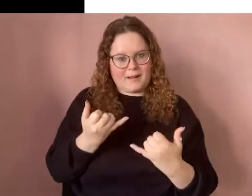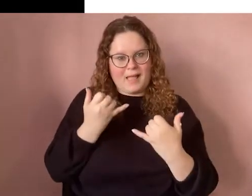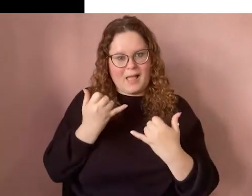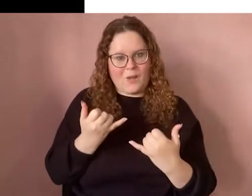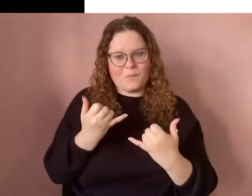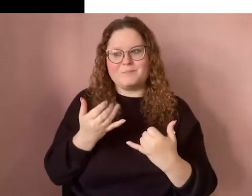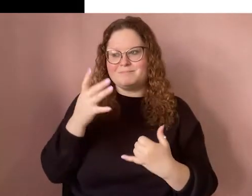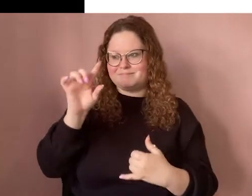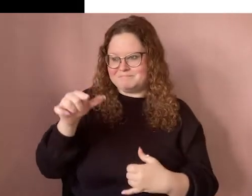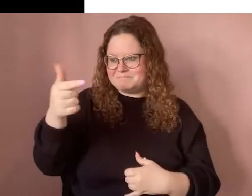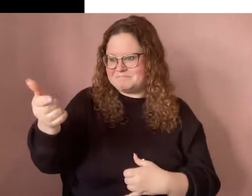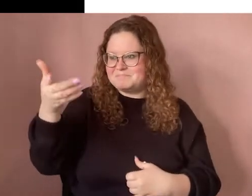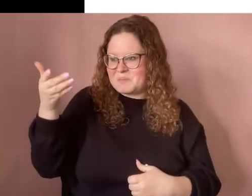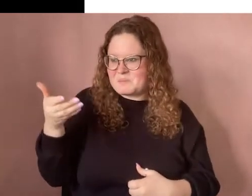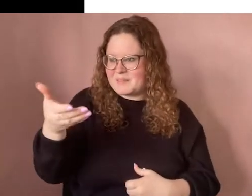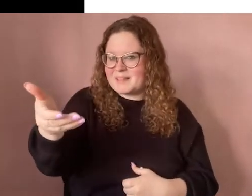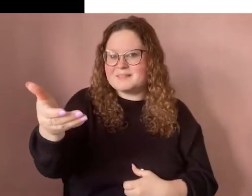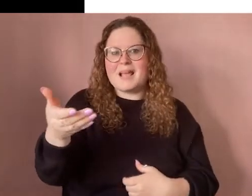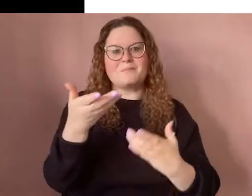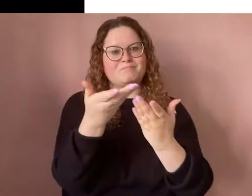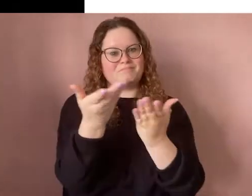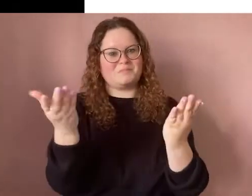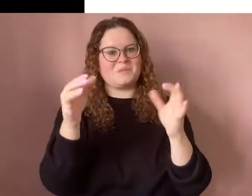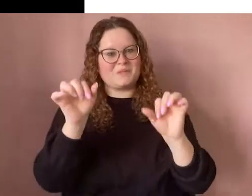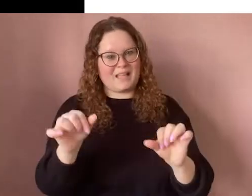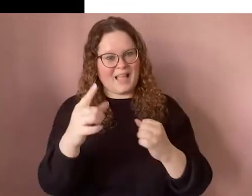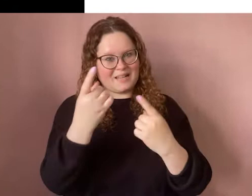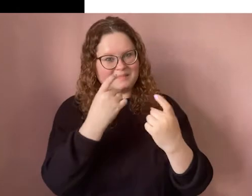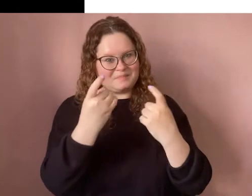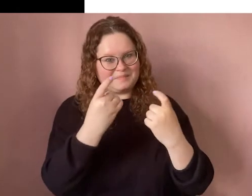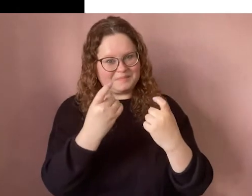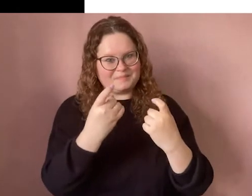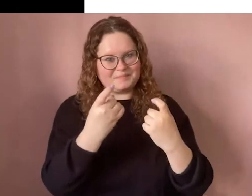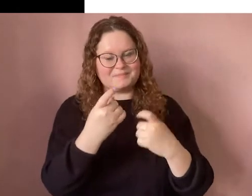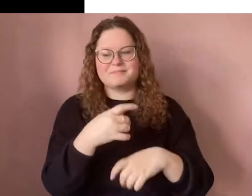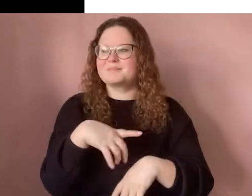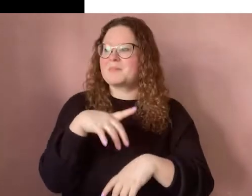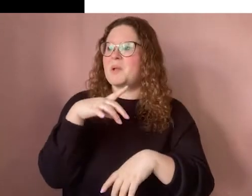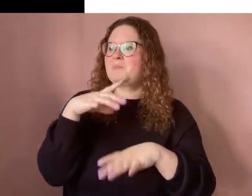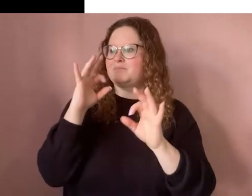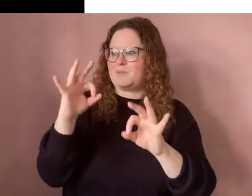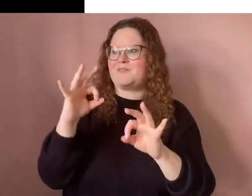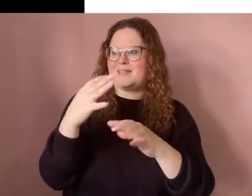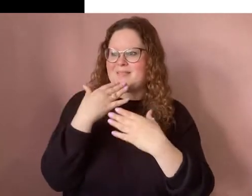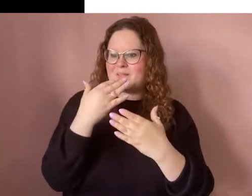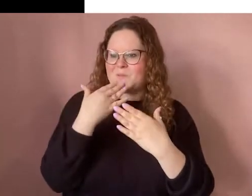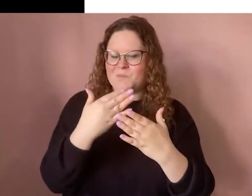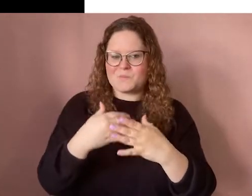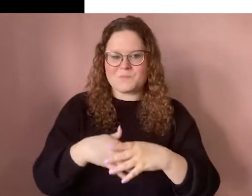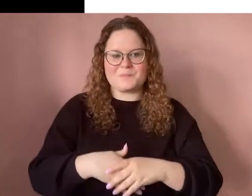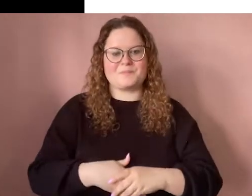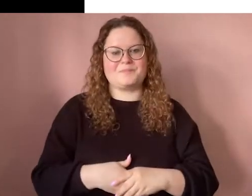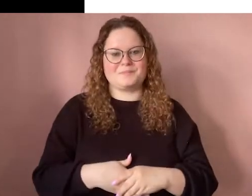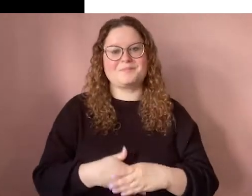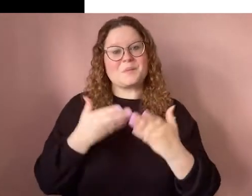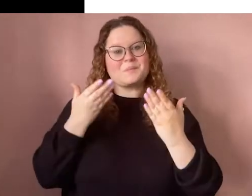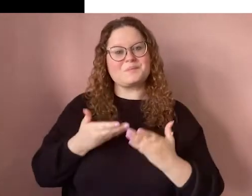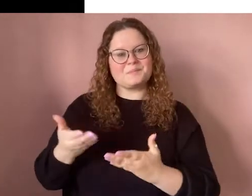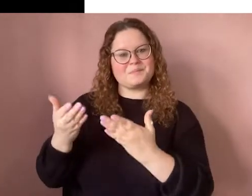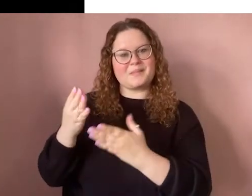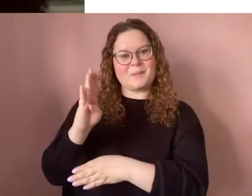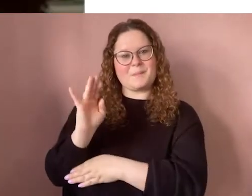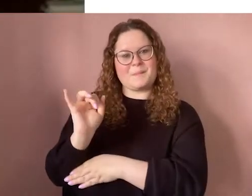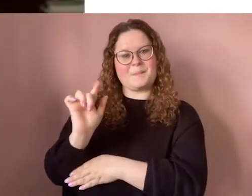questions. We'll be happy to take them as well. Sound good? That's absolutely perfect. Thank you so very much. Bill Wilkerson.